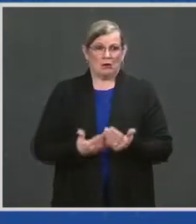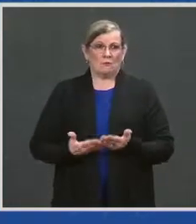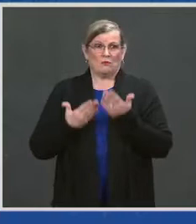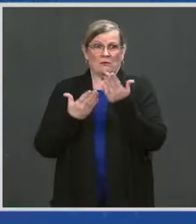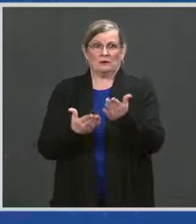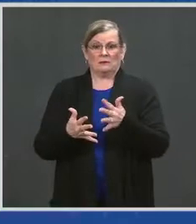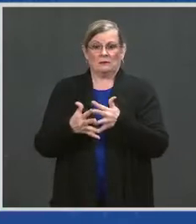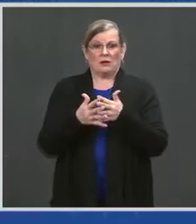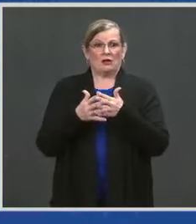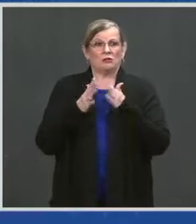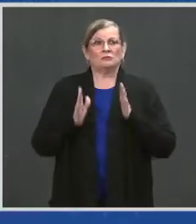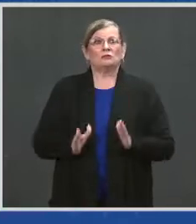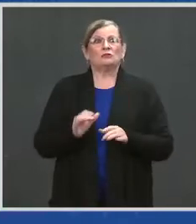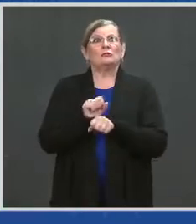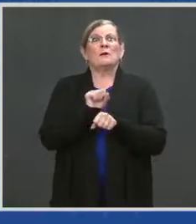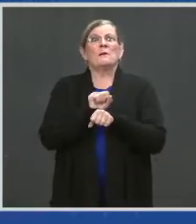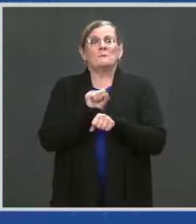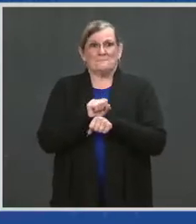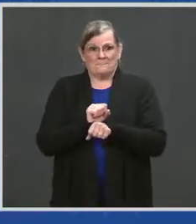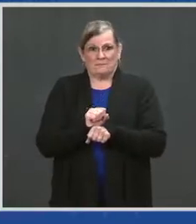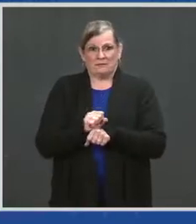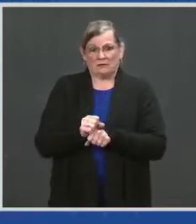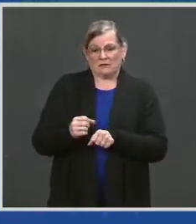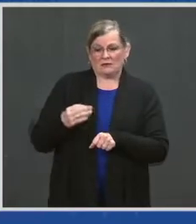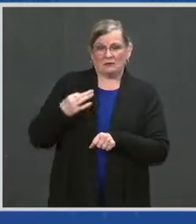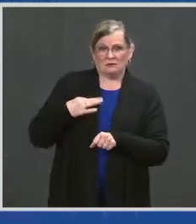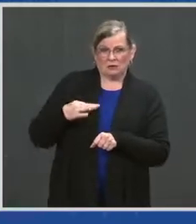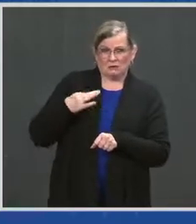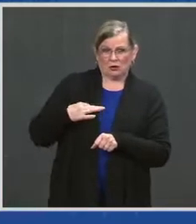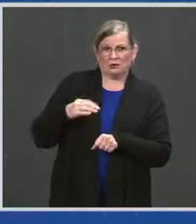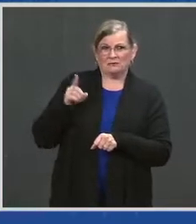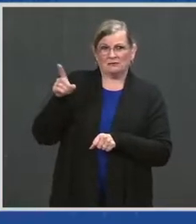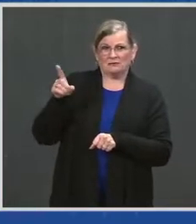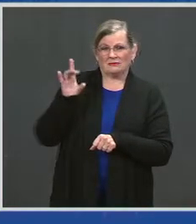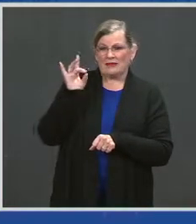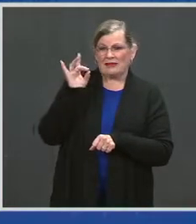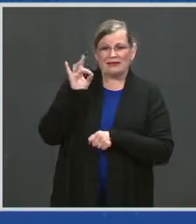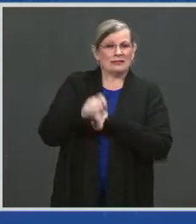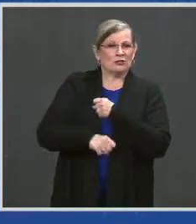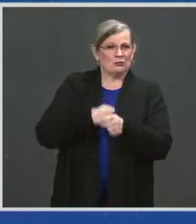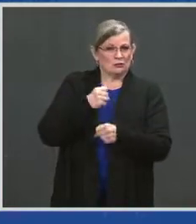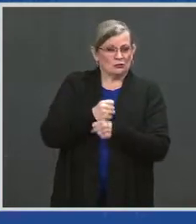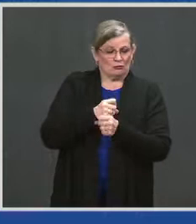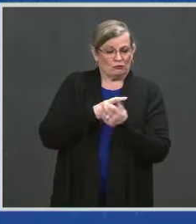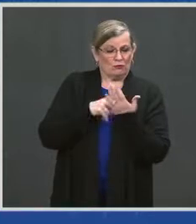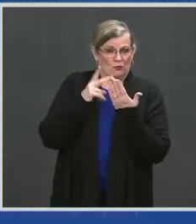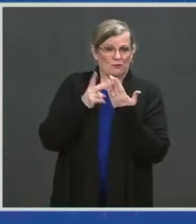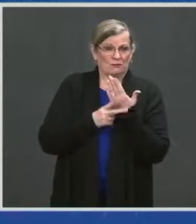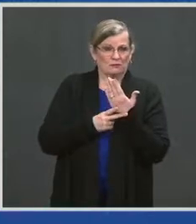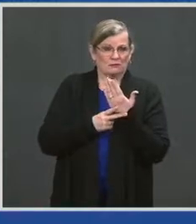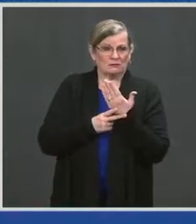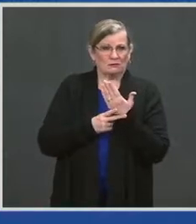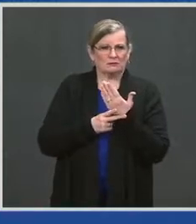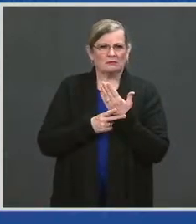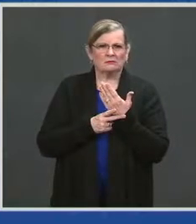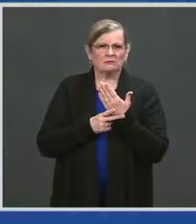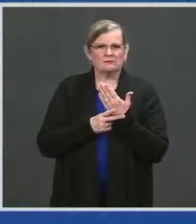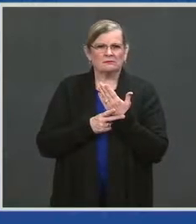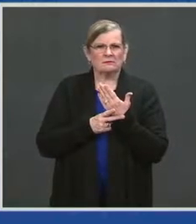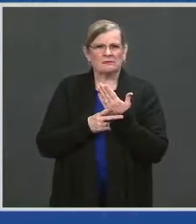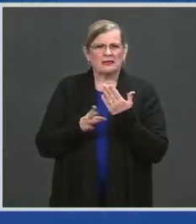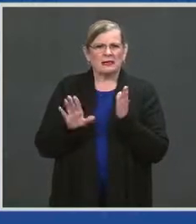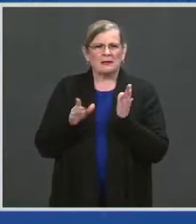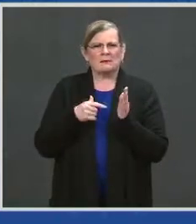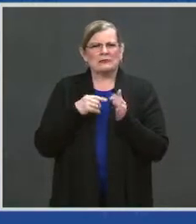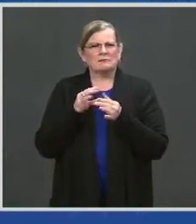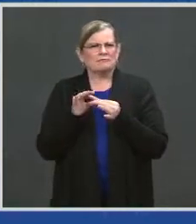It's an 8-year program that invites, and let me put it another way. I've heard from